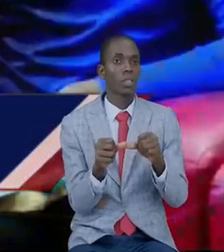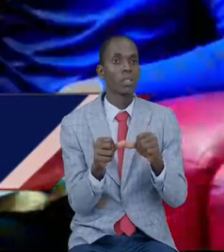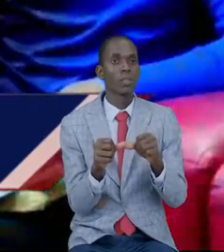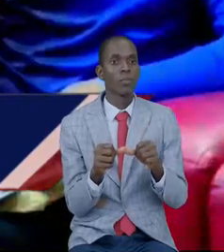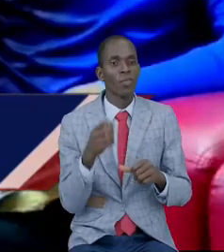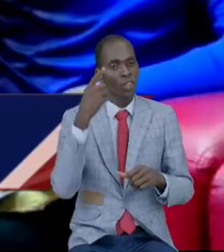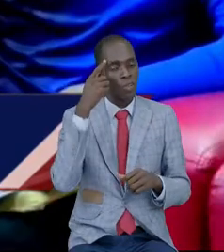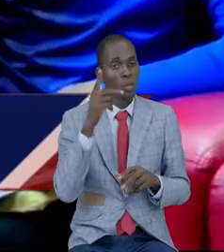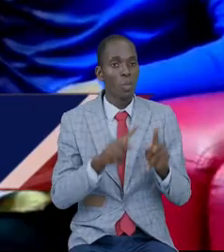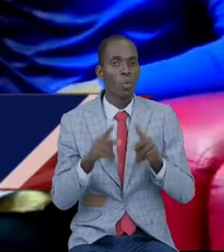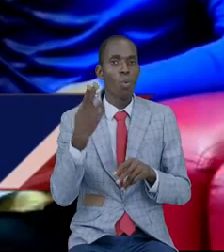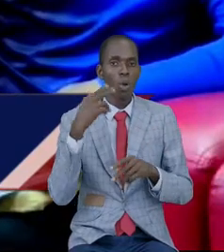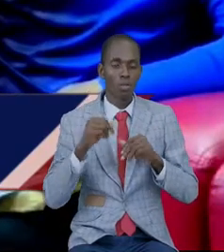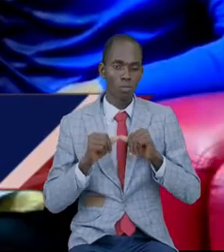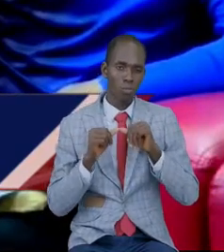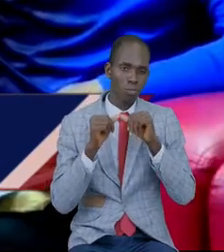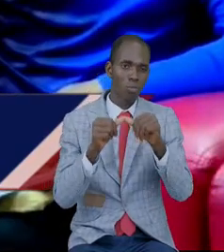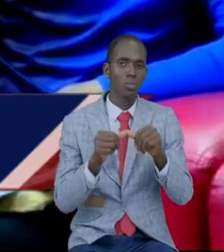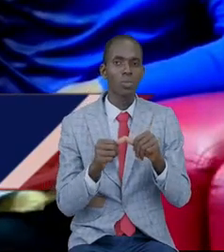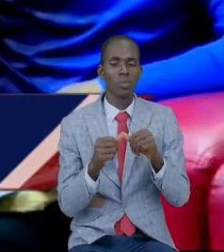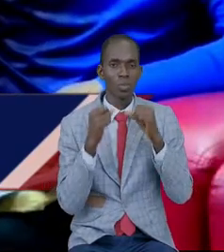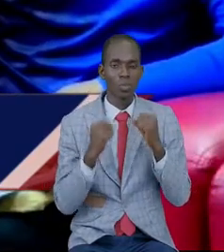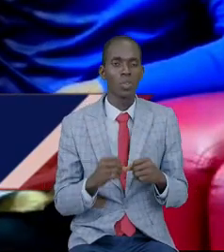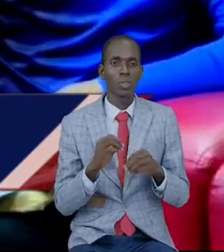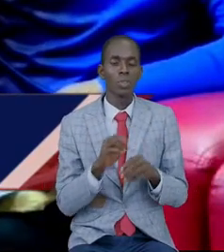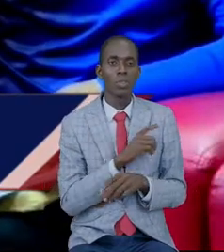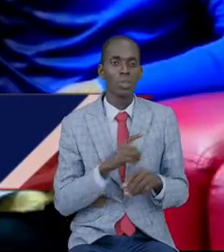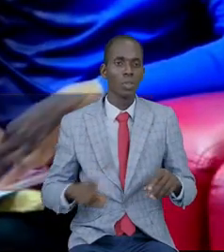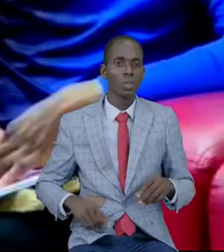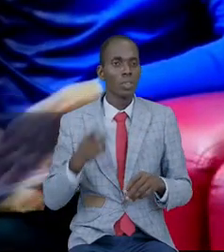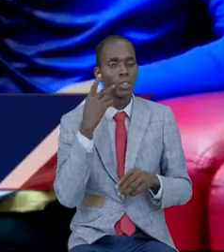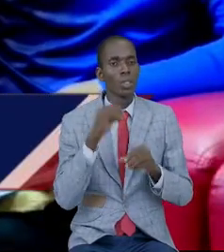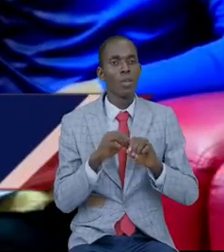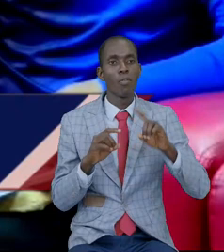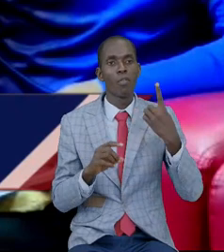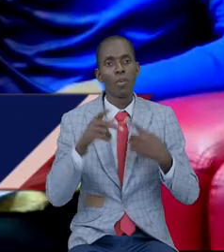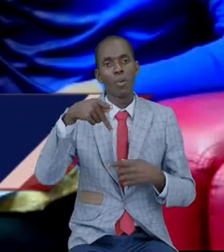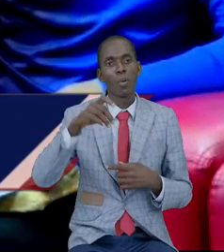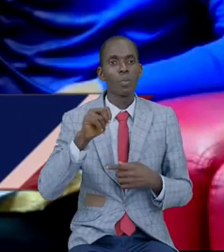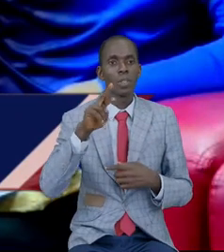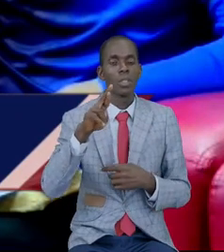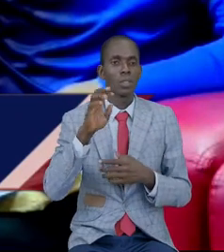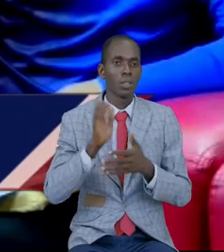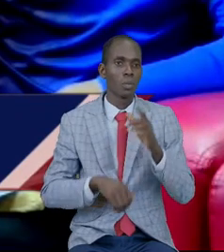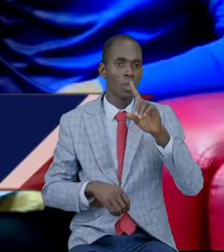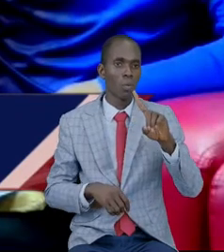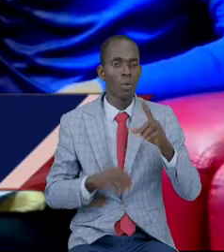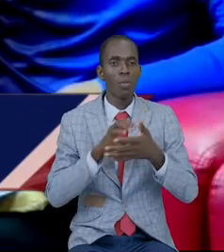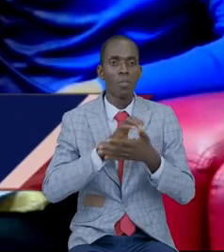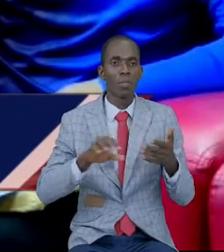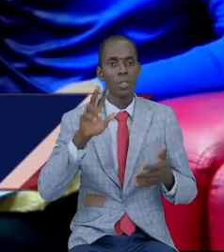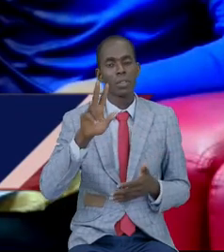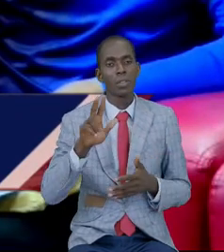steadfast in the lord first peter chapter one we're looking at verse three in first